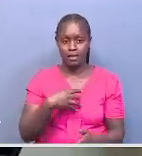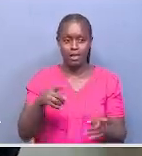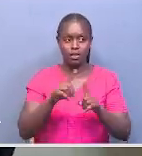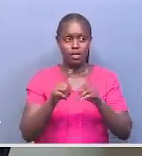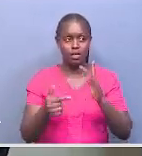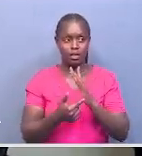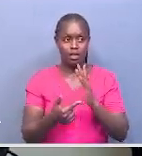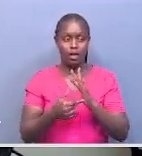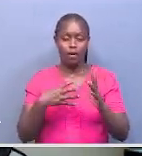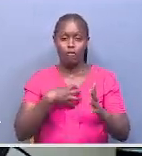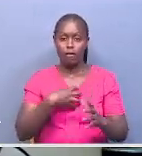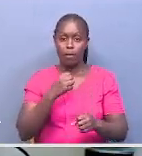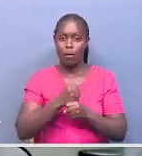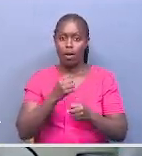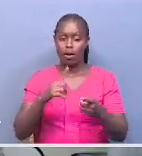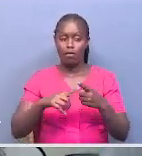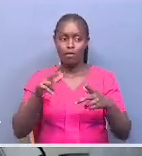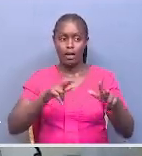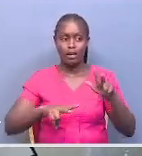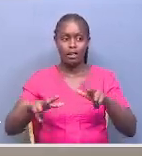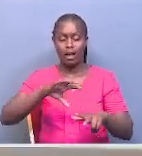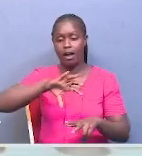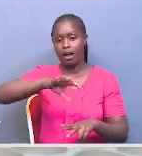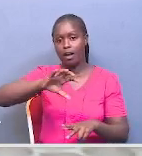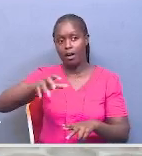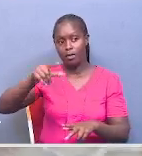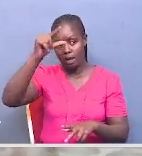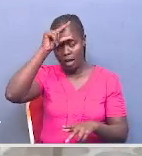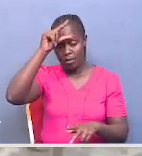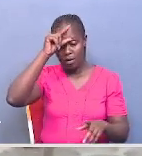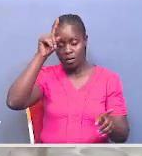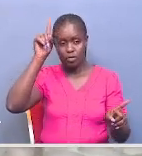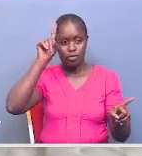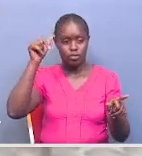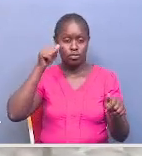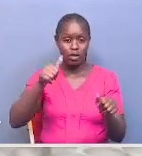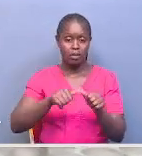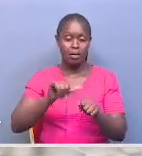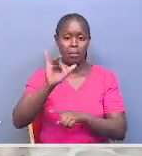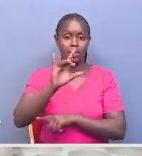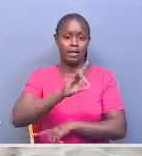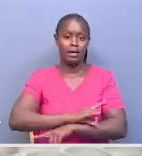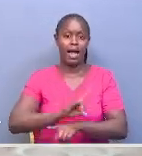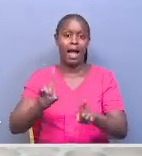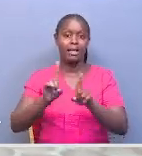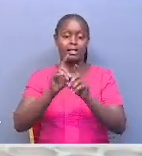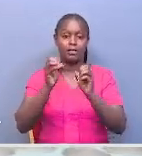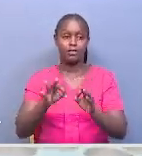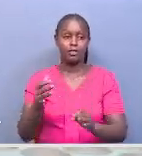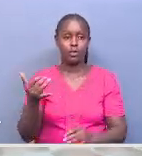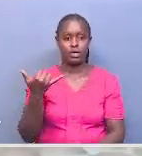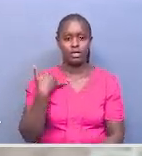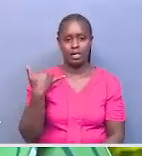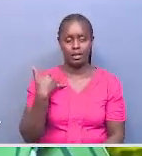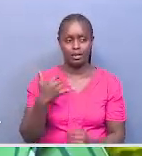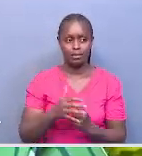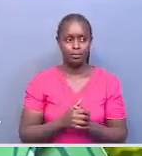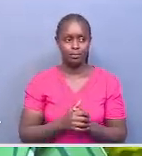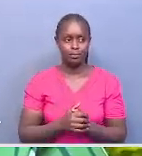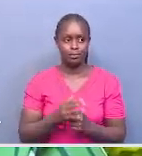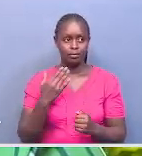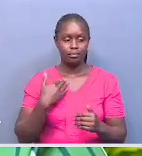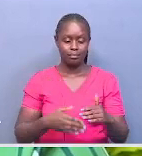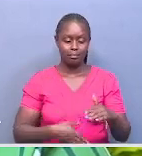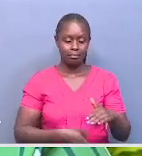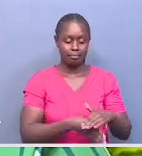and a former worker of Kirinyaga County government, remembers the fateful day as if it was yesterday. Actually, I was dismissed when